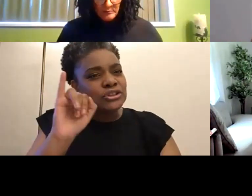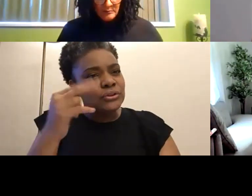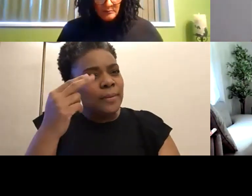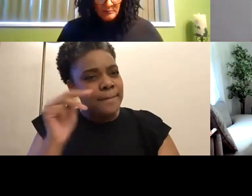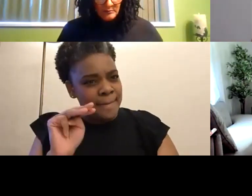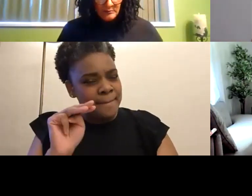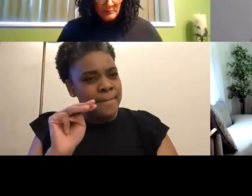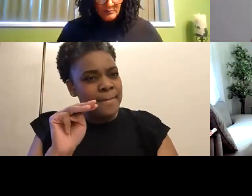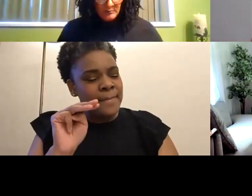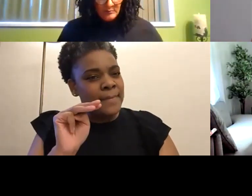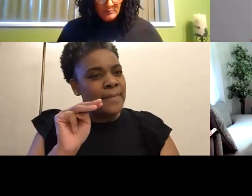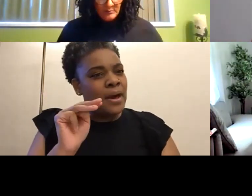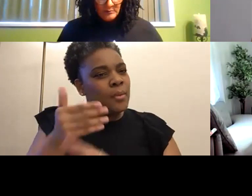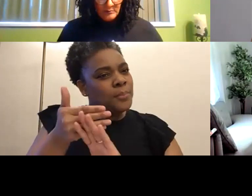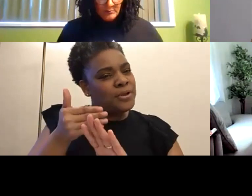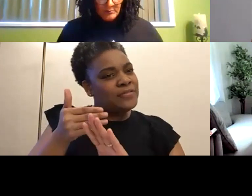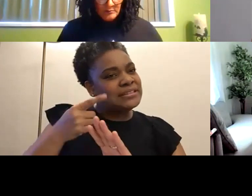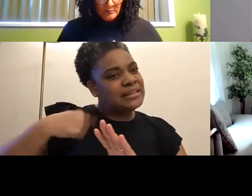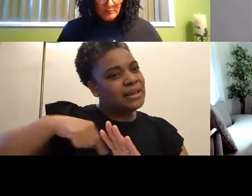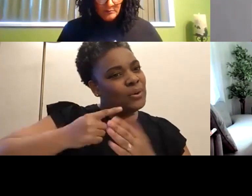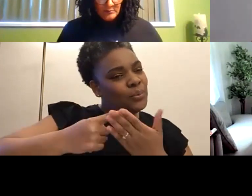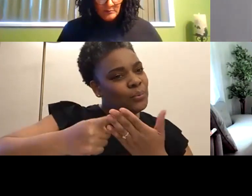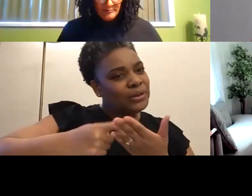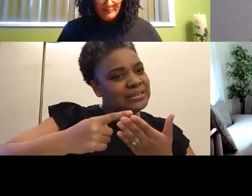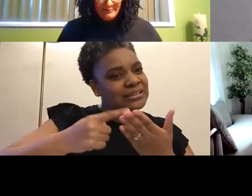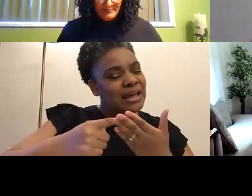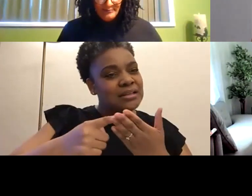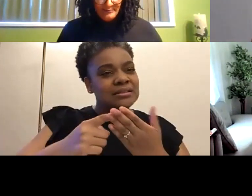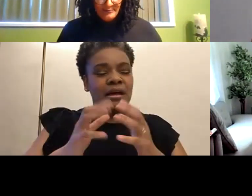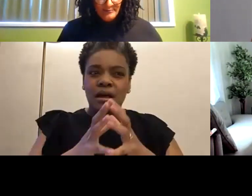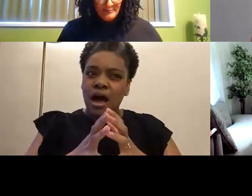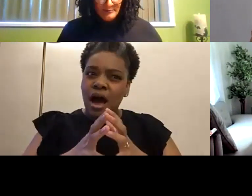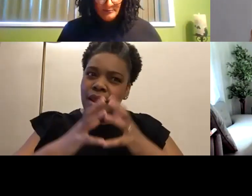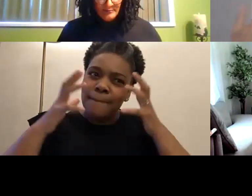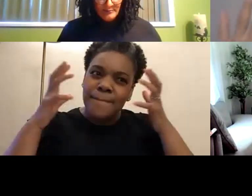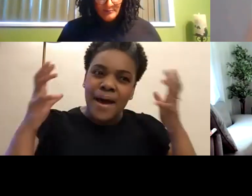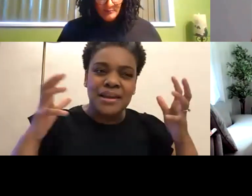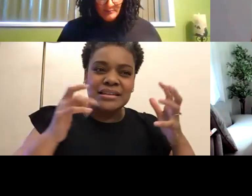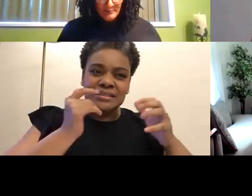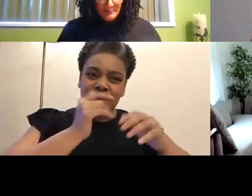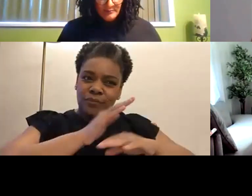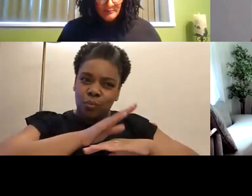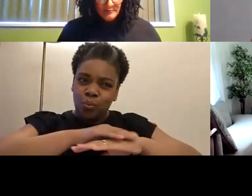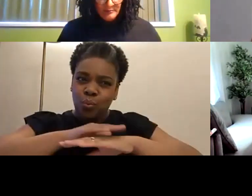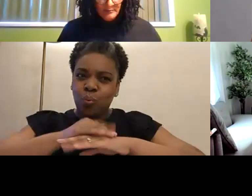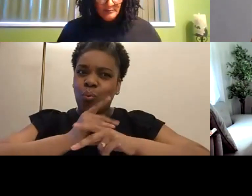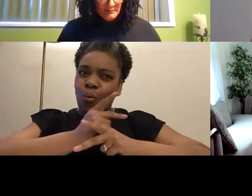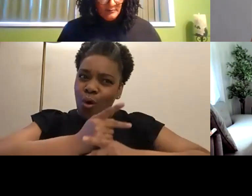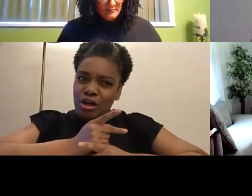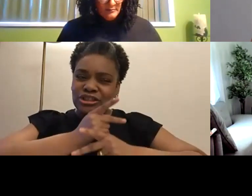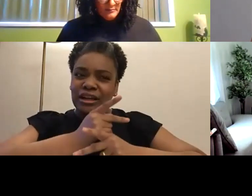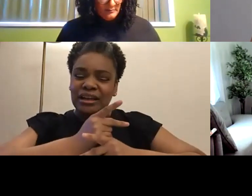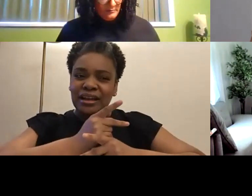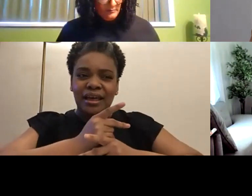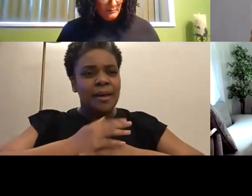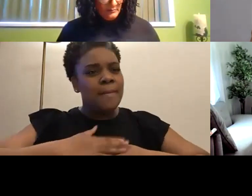earlier conversation, we talked about the phrase abundance of caution. Um, which is the rationale that's been used. Can you talk a